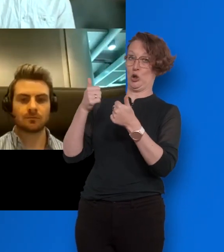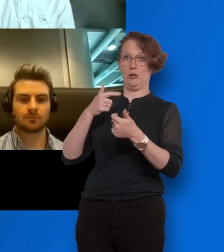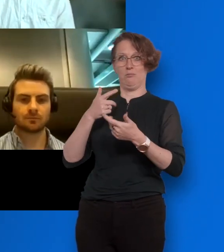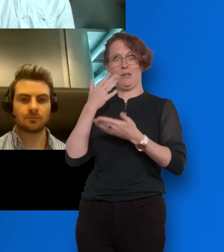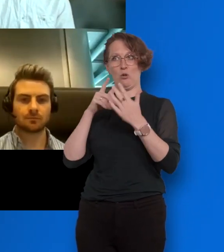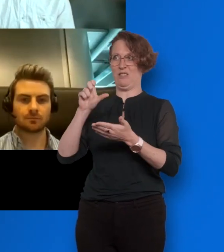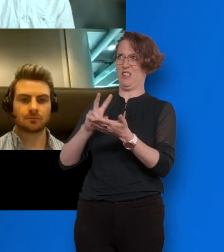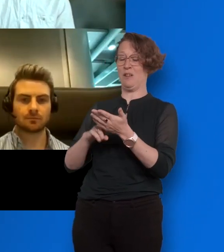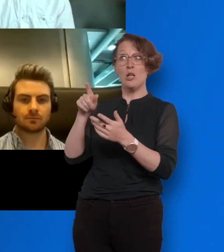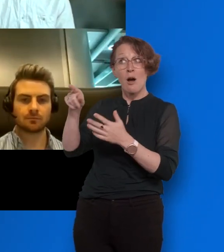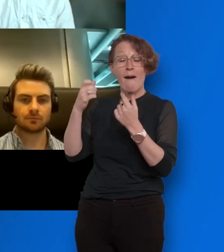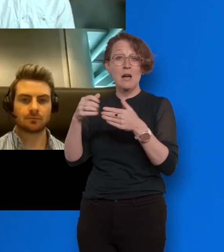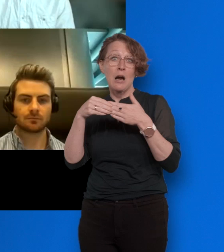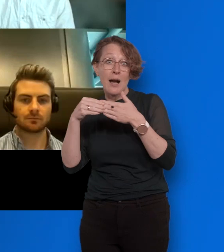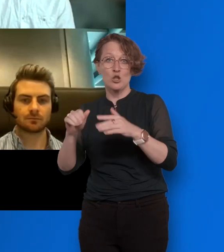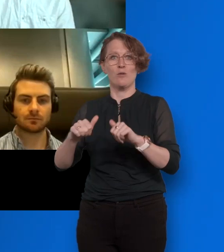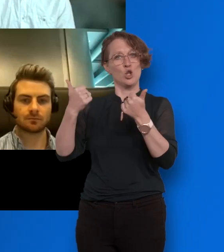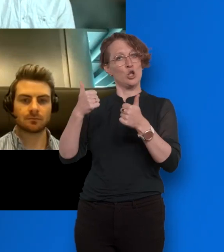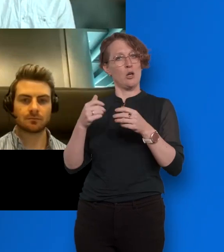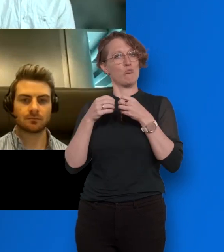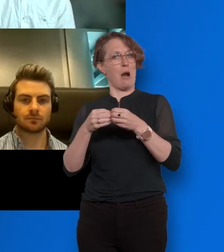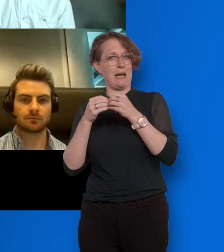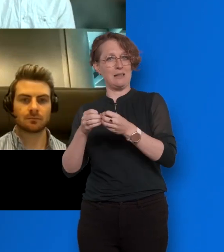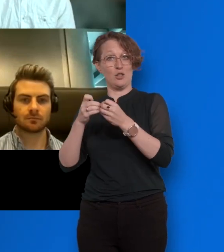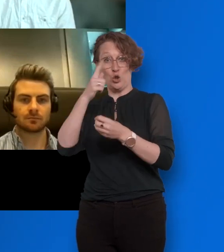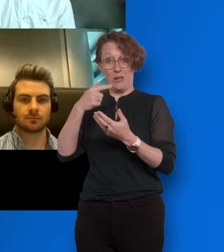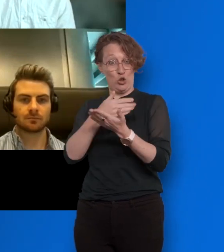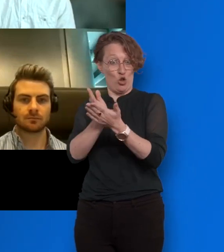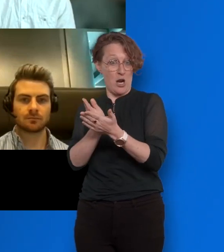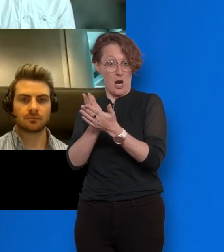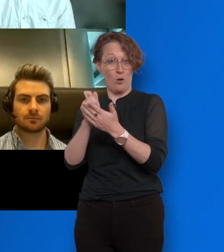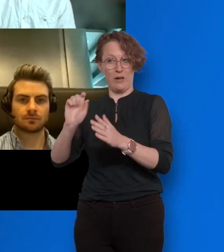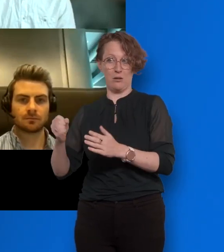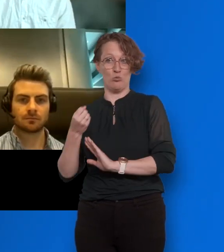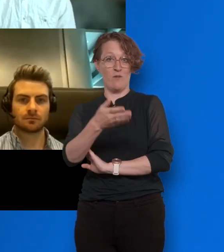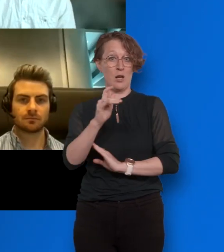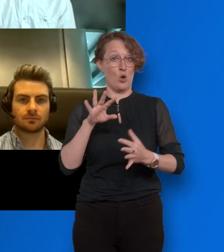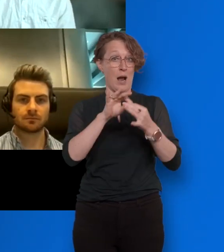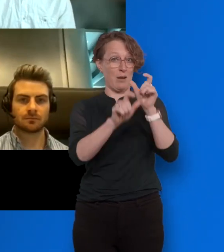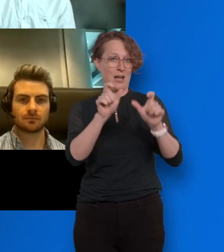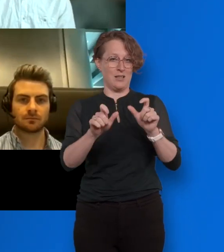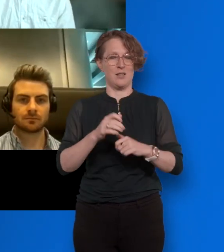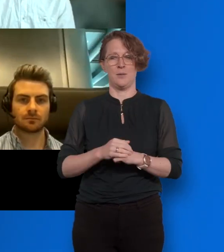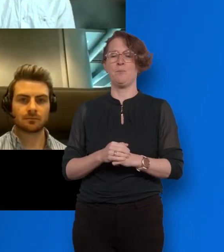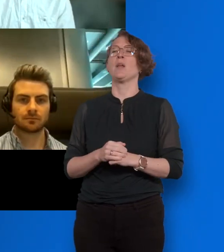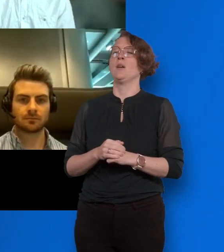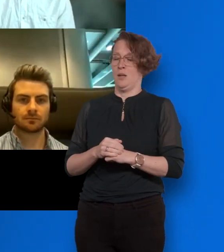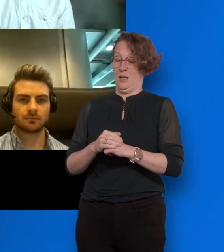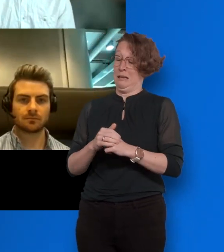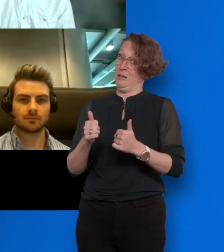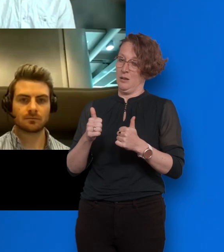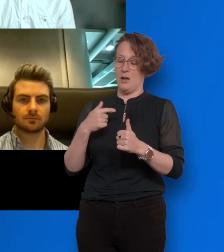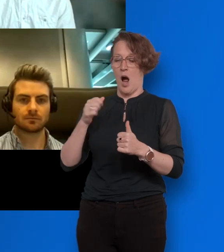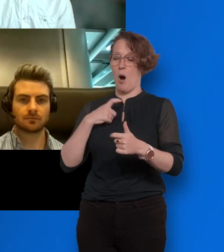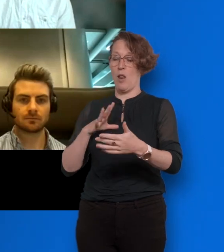guidance or examples of good practice which we could use in supporting applicants? So I'm going to post a